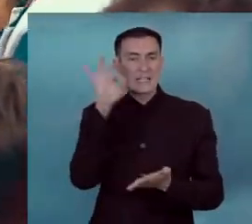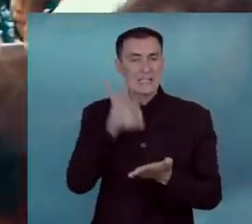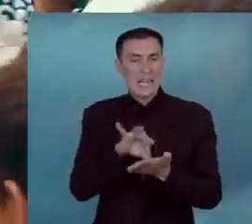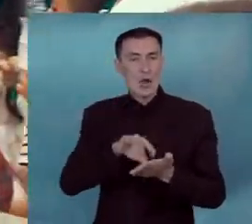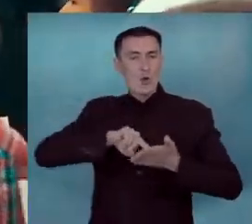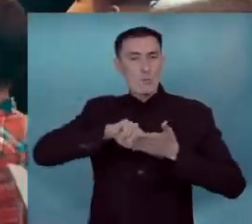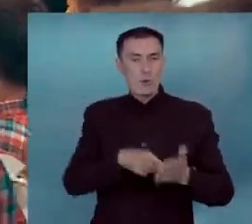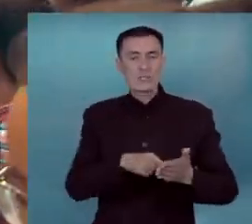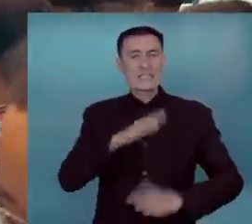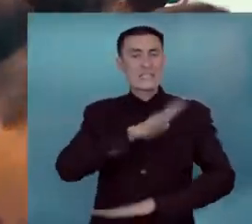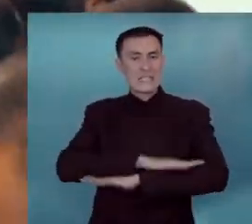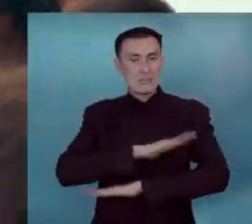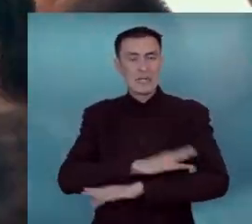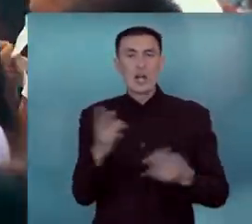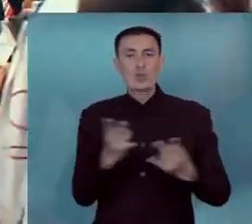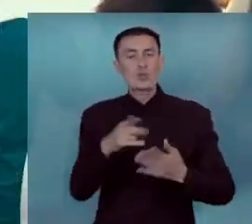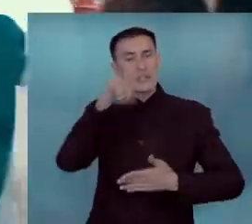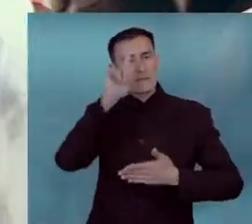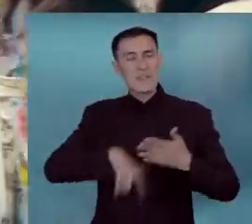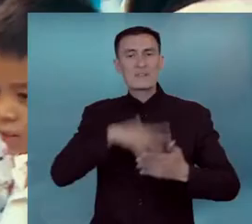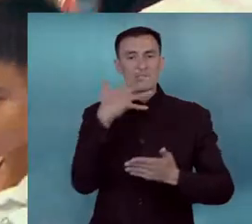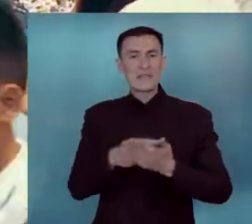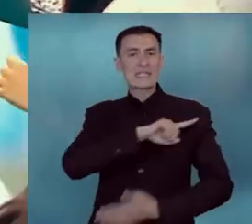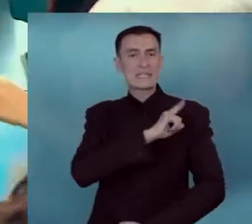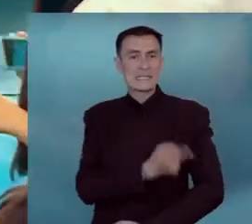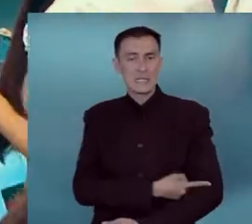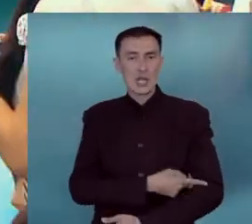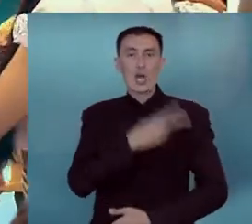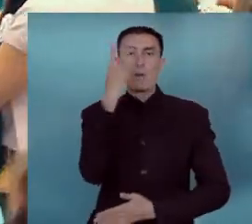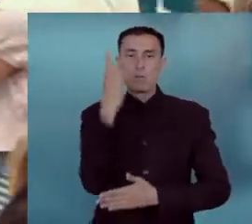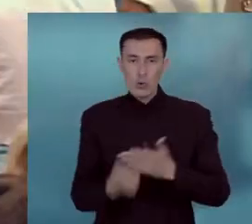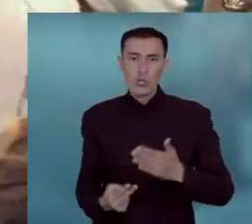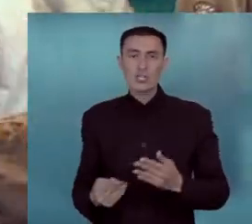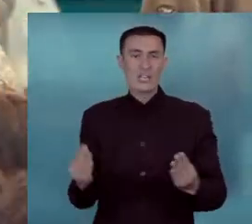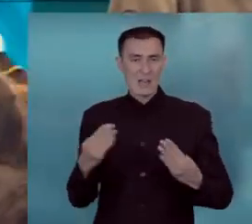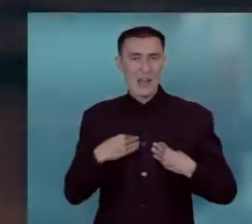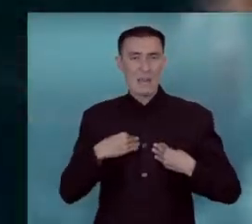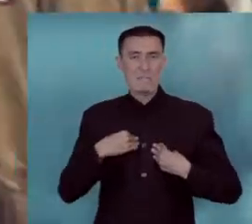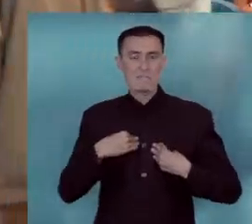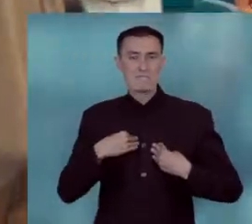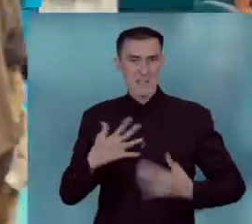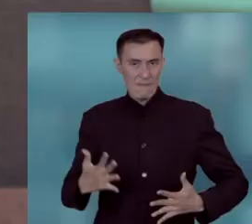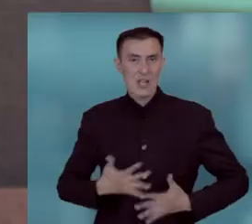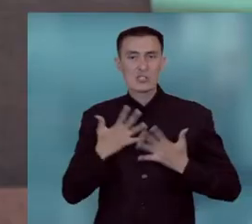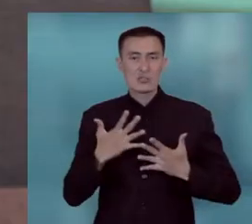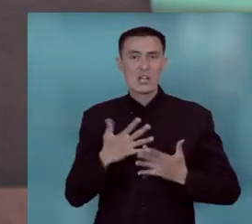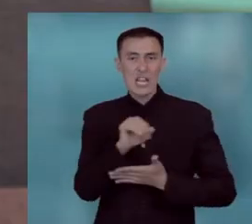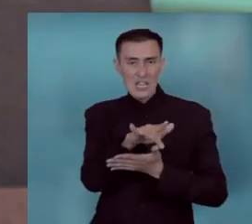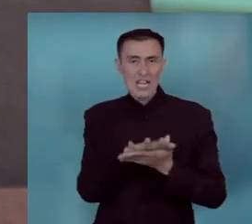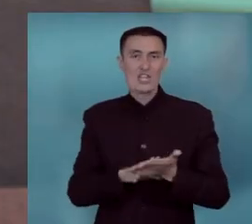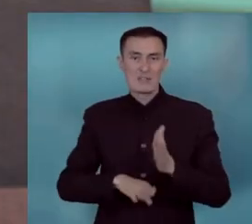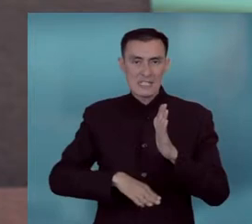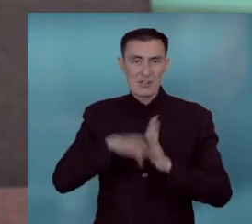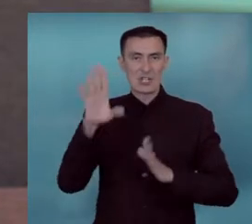simple. The most important thing is the pursuit of a goal, persistence and discipline, and to believe in yourself.